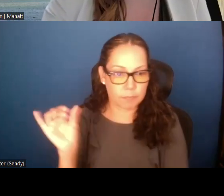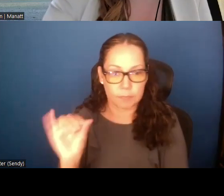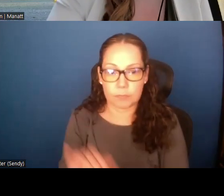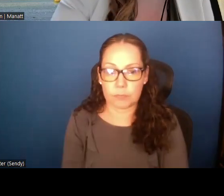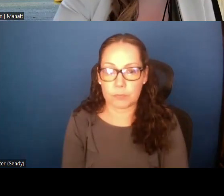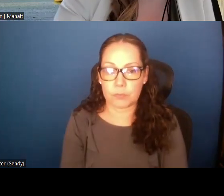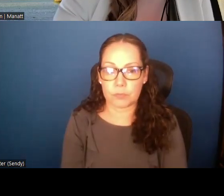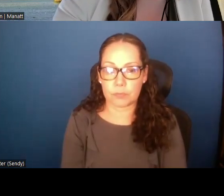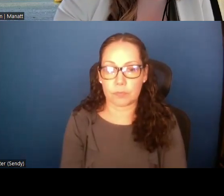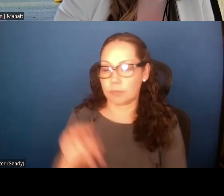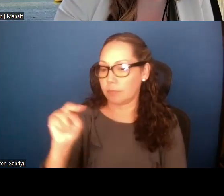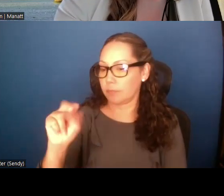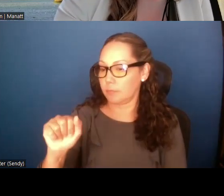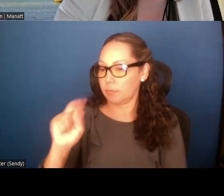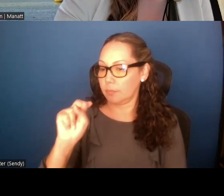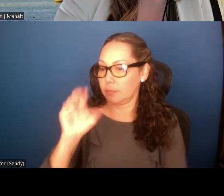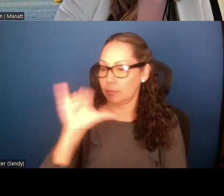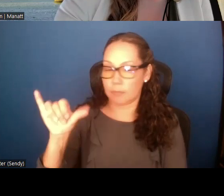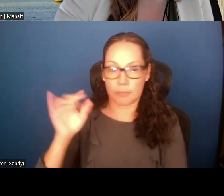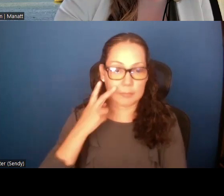Nancy, let's see, you've raised your hand.